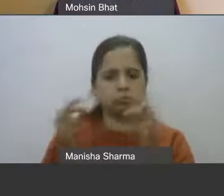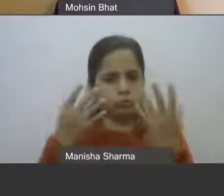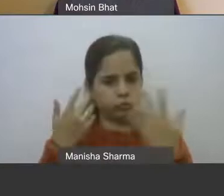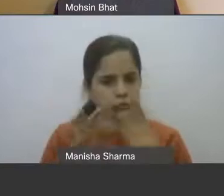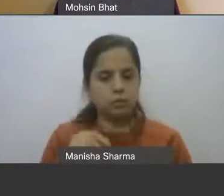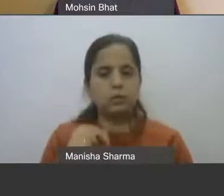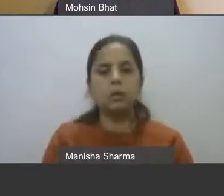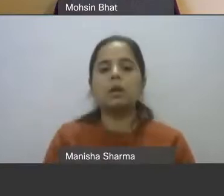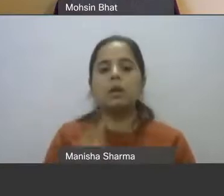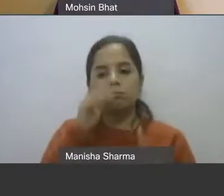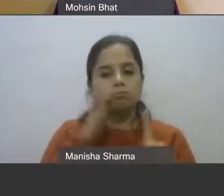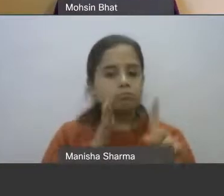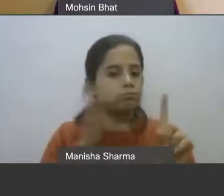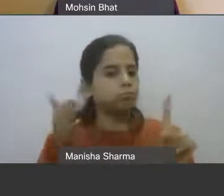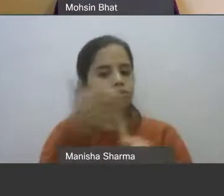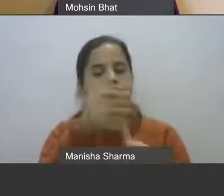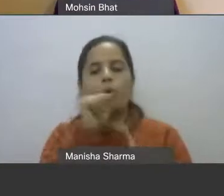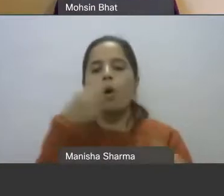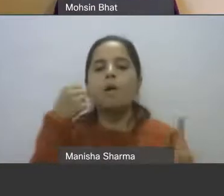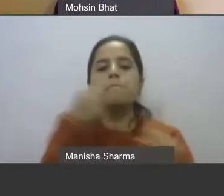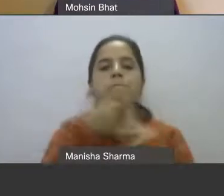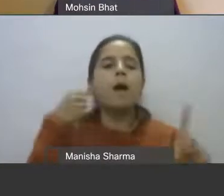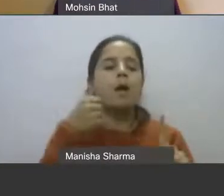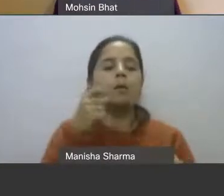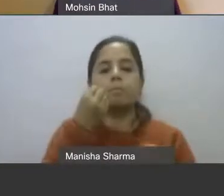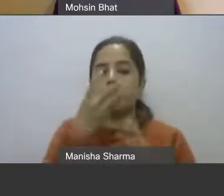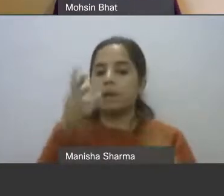the indirect discriminatory impact on certain people.